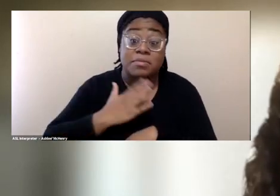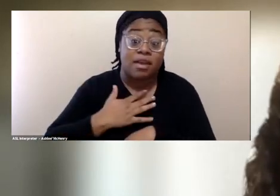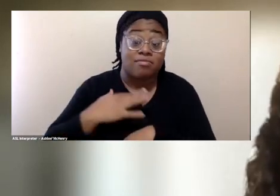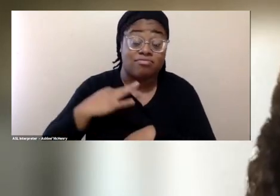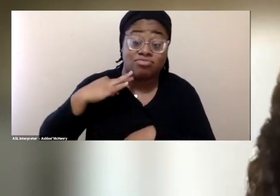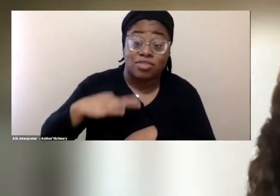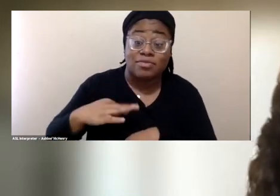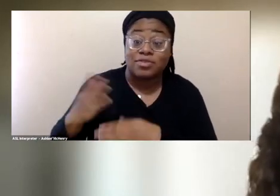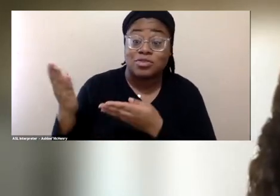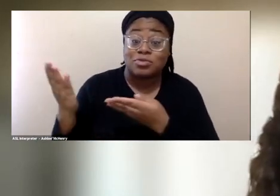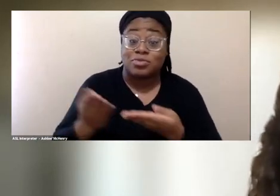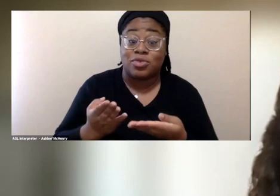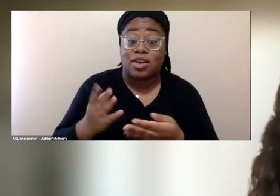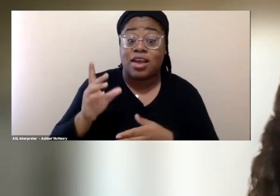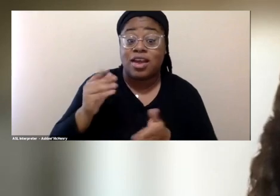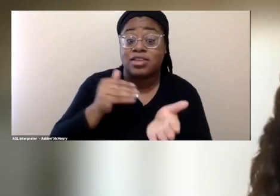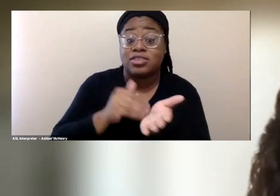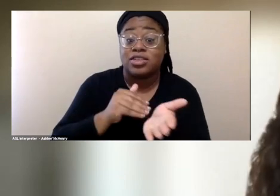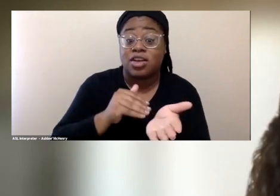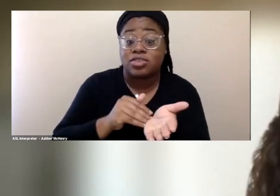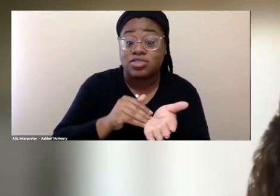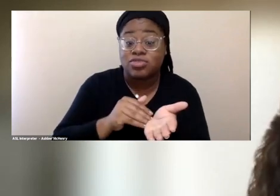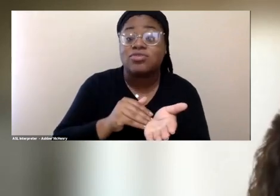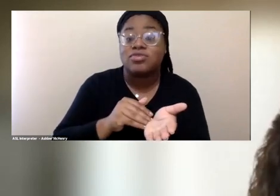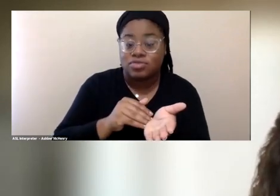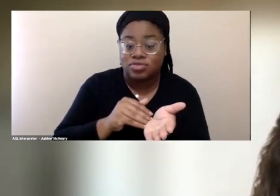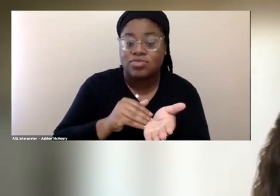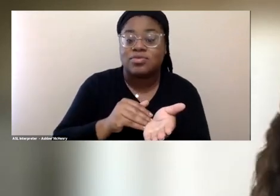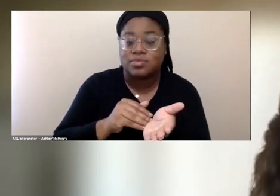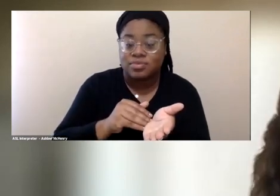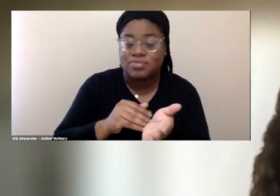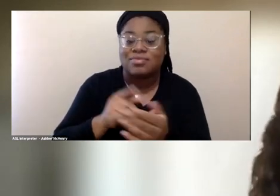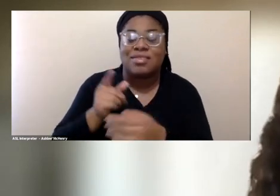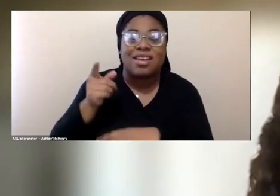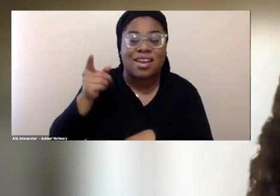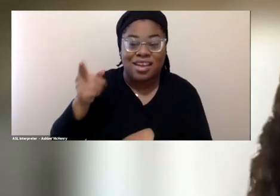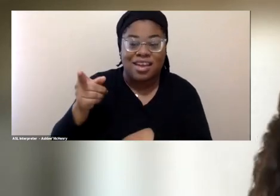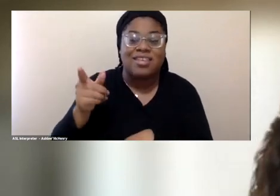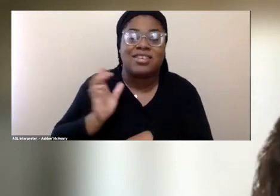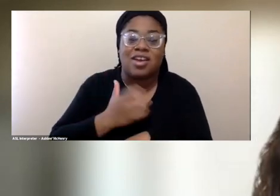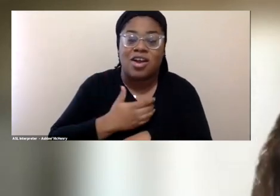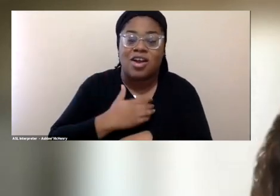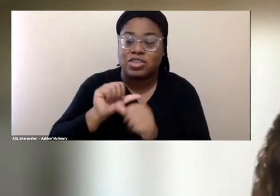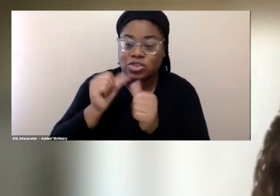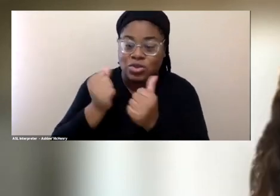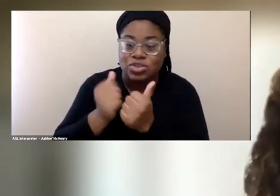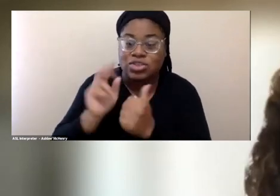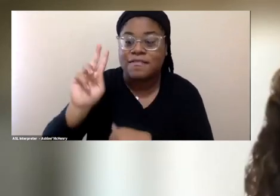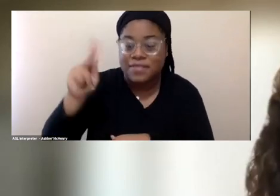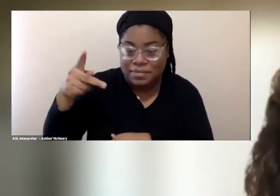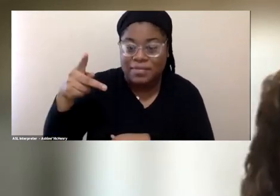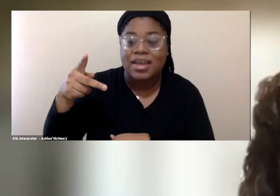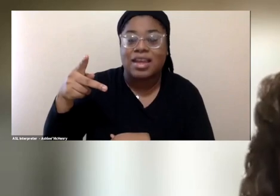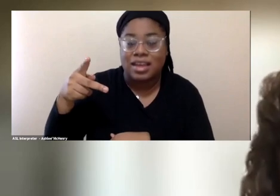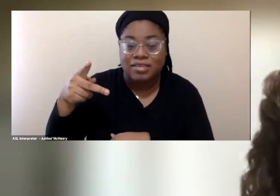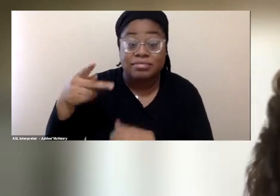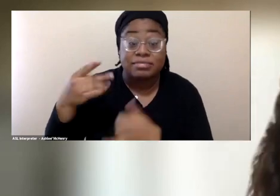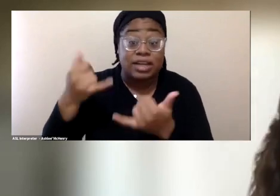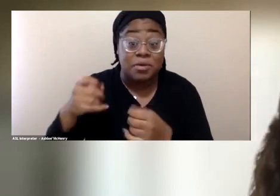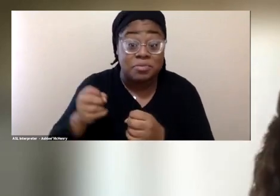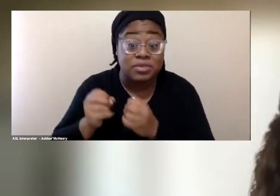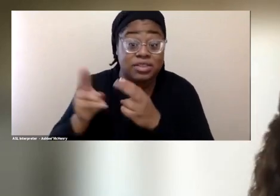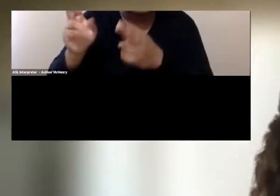on screen Dr. Dinoshka Mittaggart, who is our Associate VP of Research and Insights, who will present our new